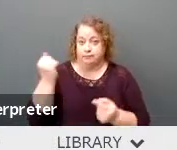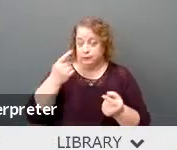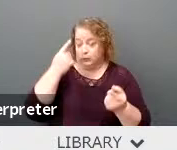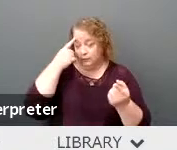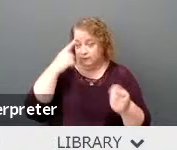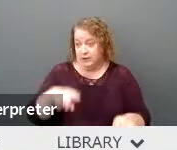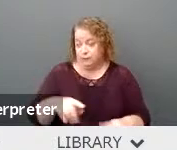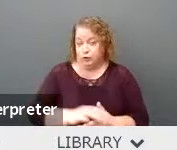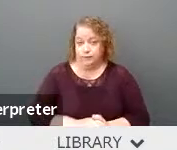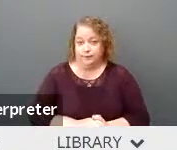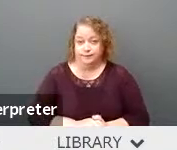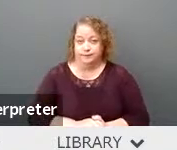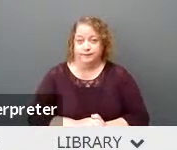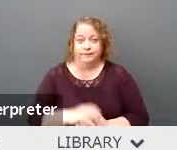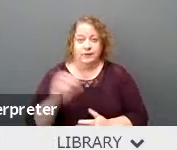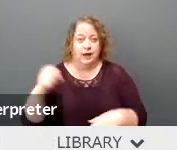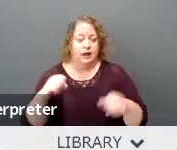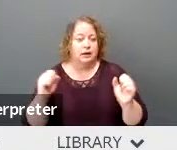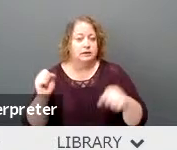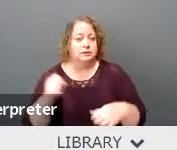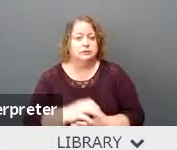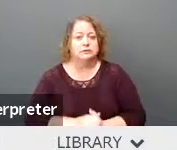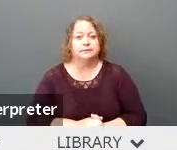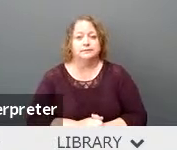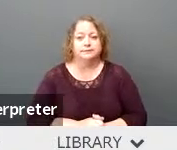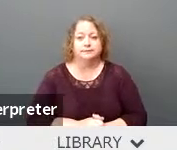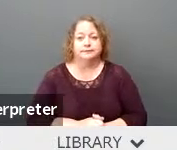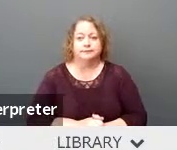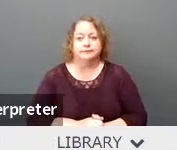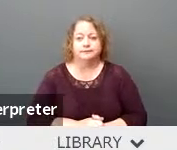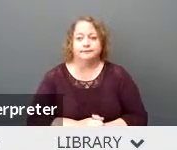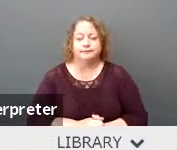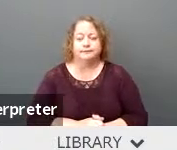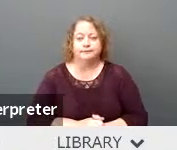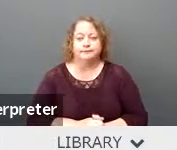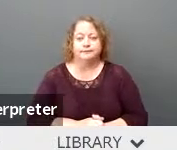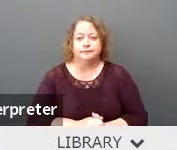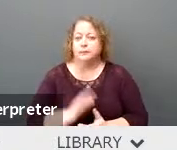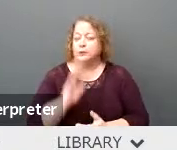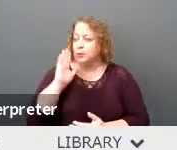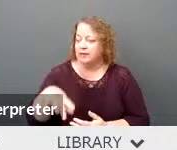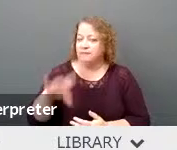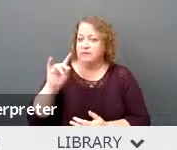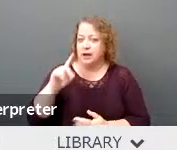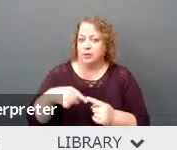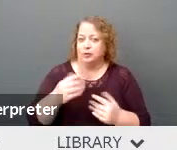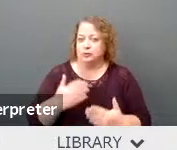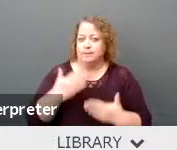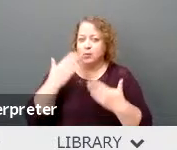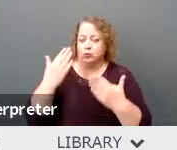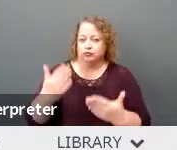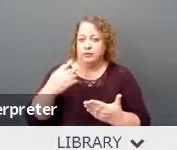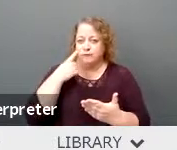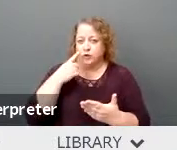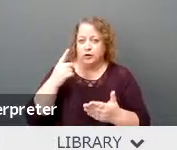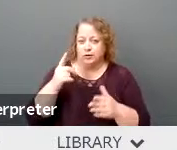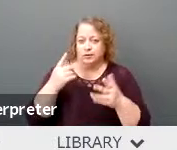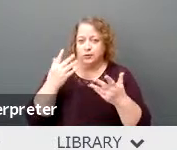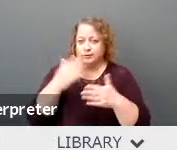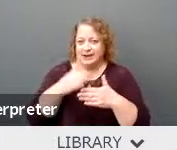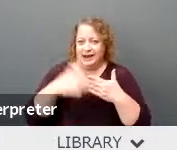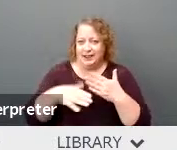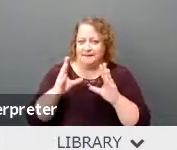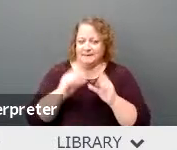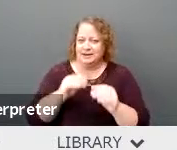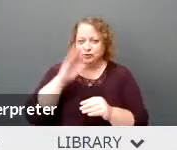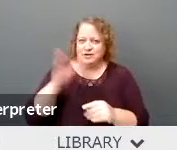All in favor? Aye. You will find that anytime there's a motion for an adjournment, there is never